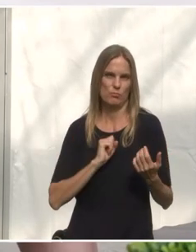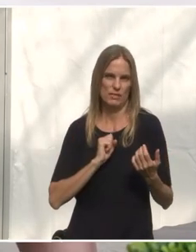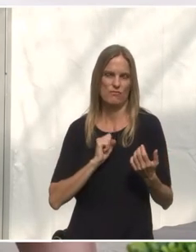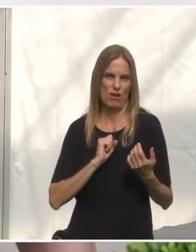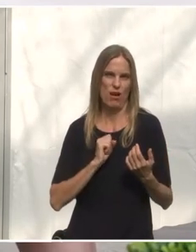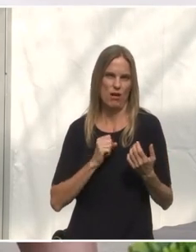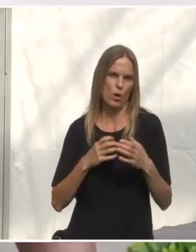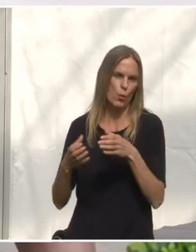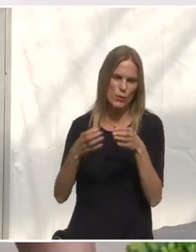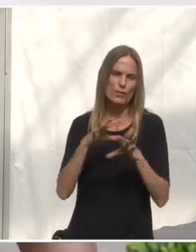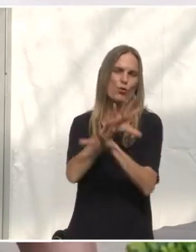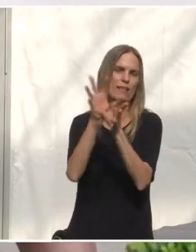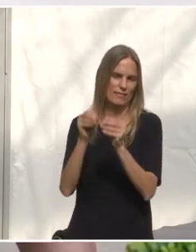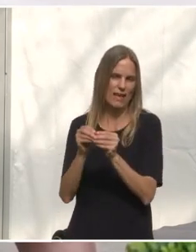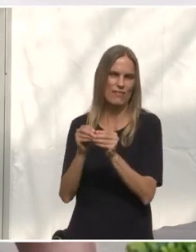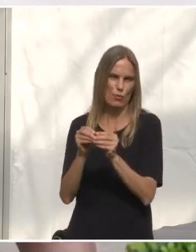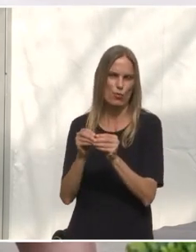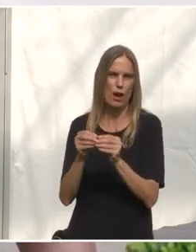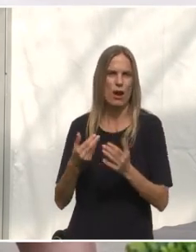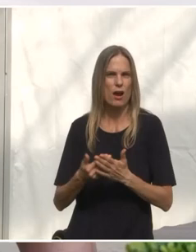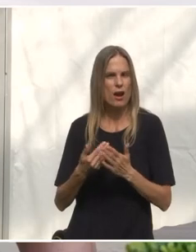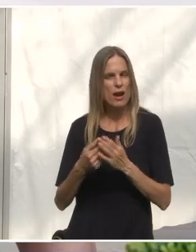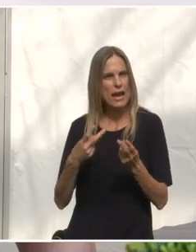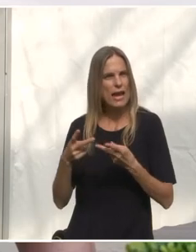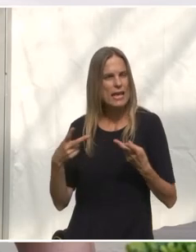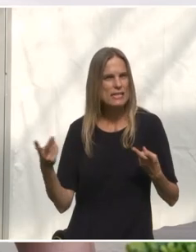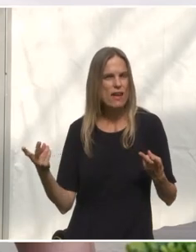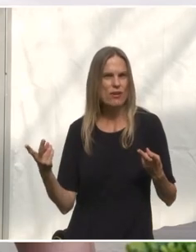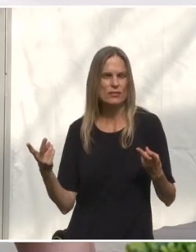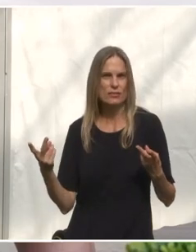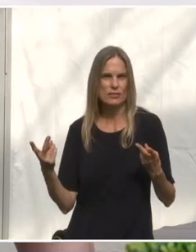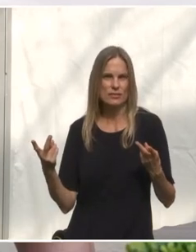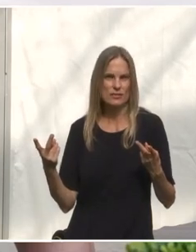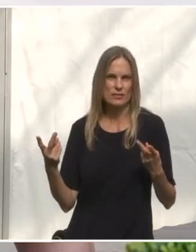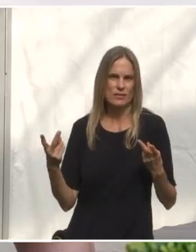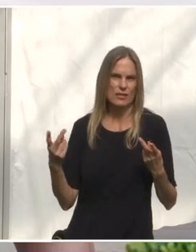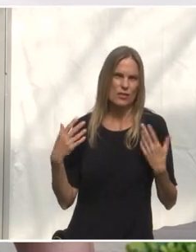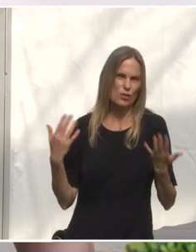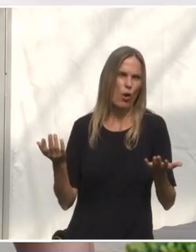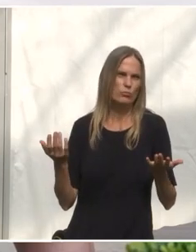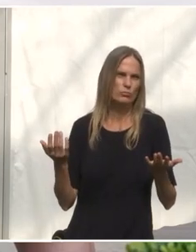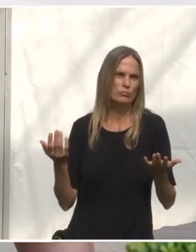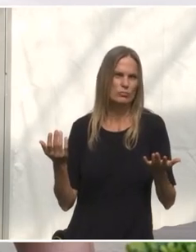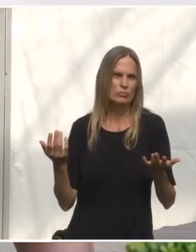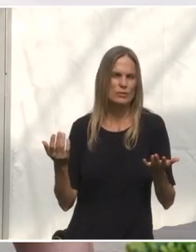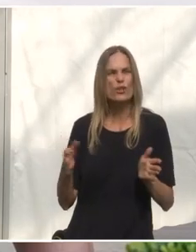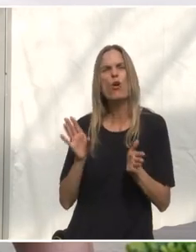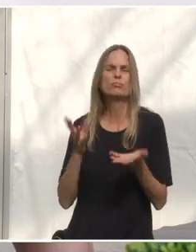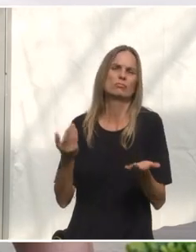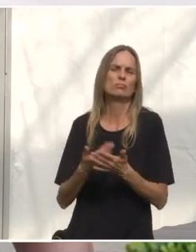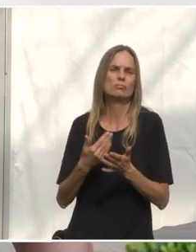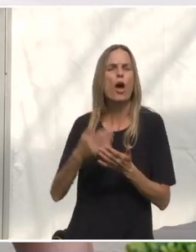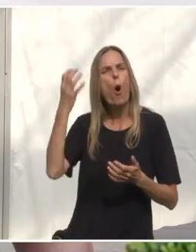at large. So different sort of, for students, for young people, we call them basically hobbies that